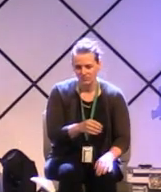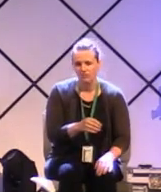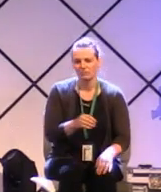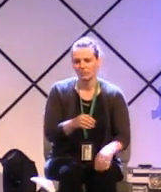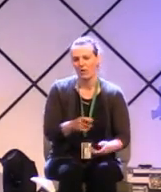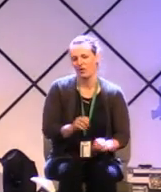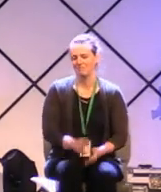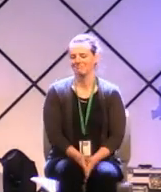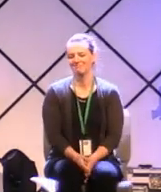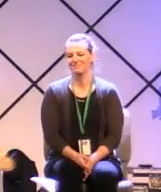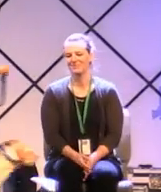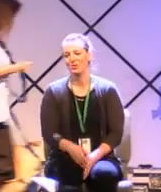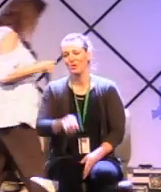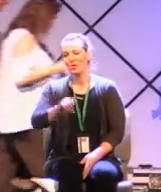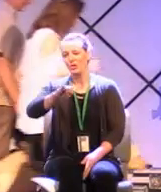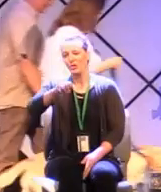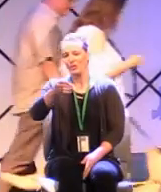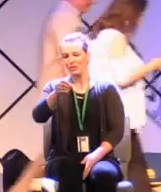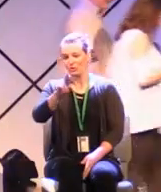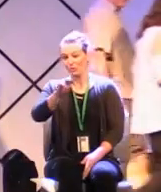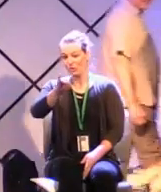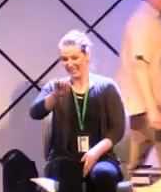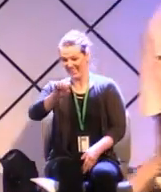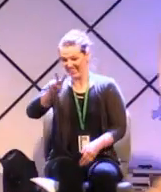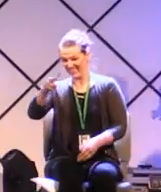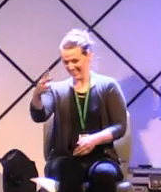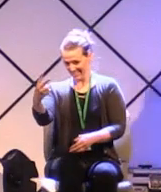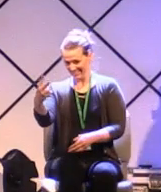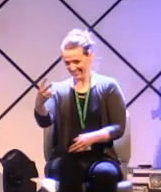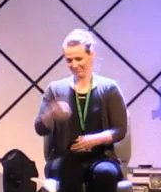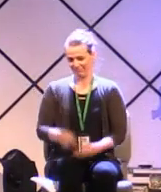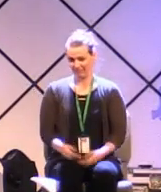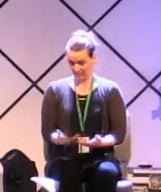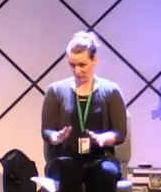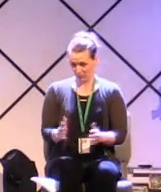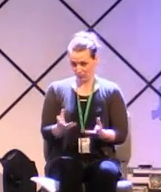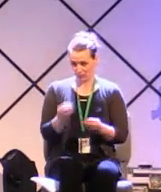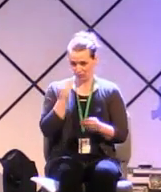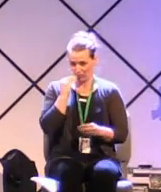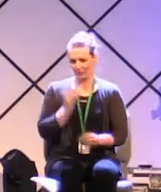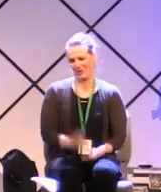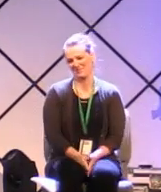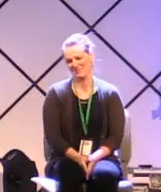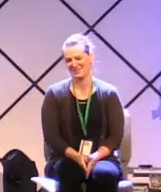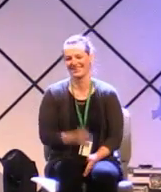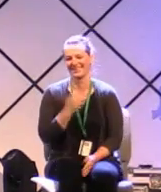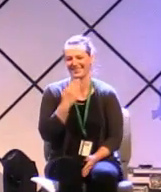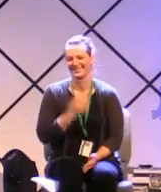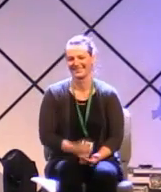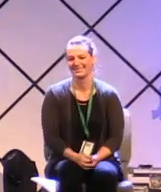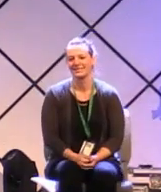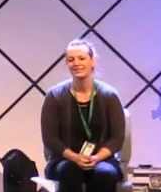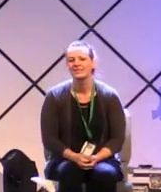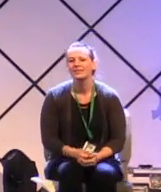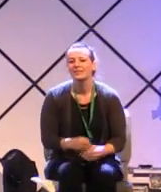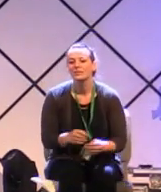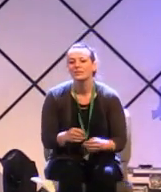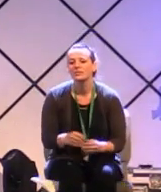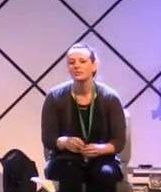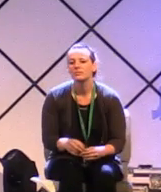This is Jordy the second, raised by Karen Riggs of Fair Oaks, California, her second puppy.